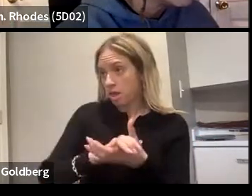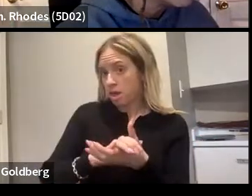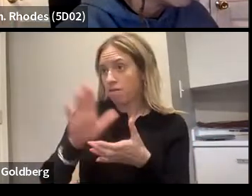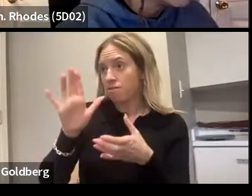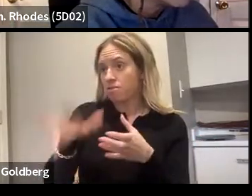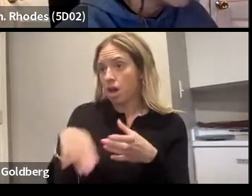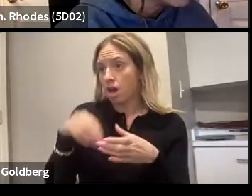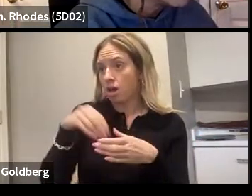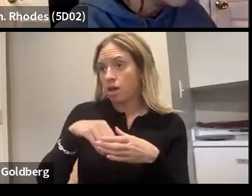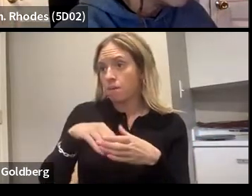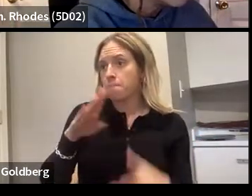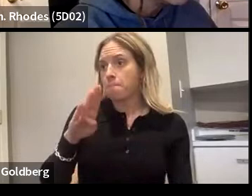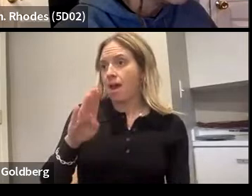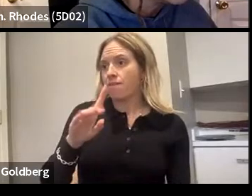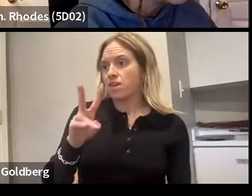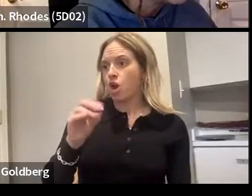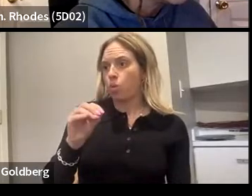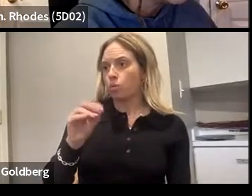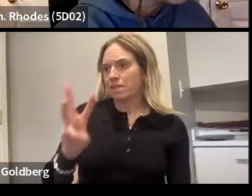within 5D06.